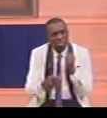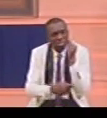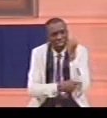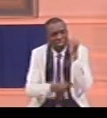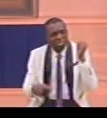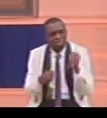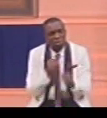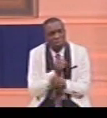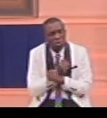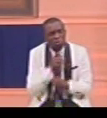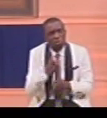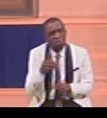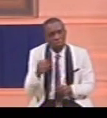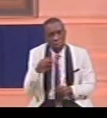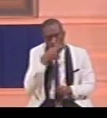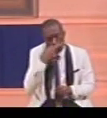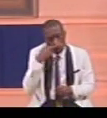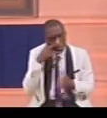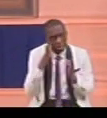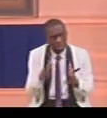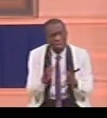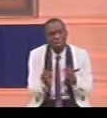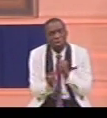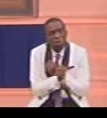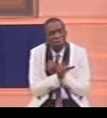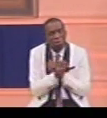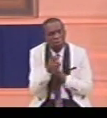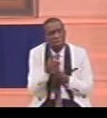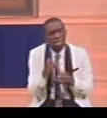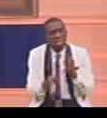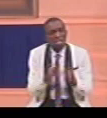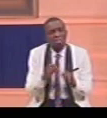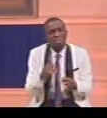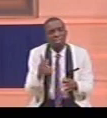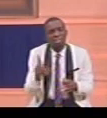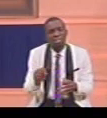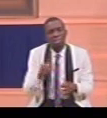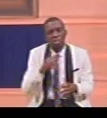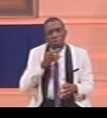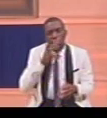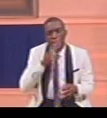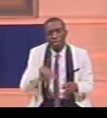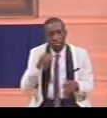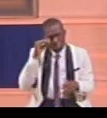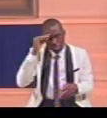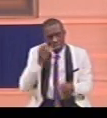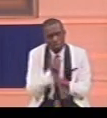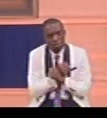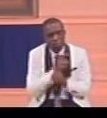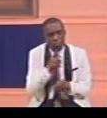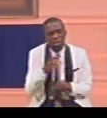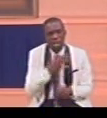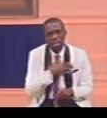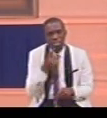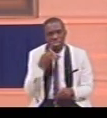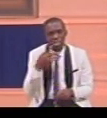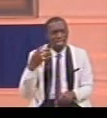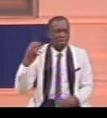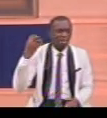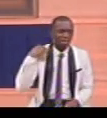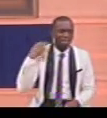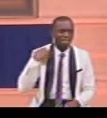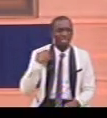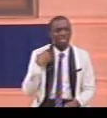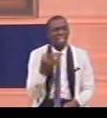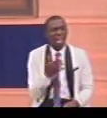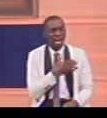reprobates if they love you if all the people are saying hey hey you're a monster you are this and that and they love you and yet